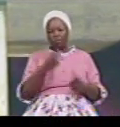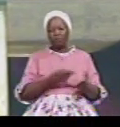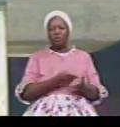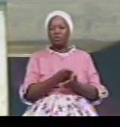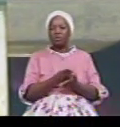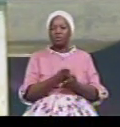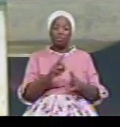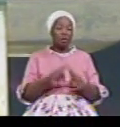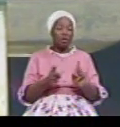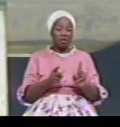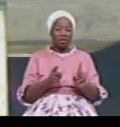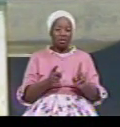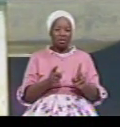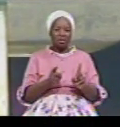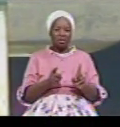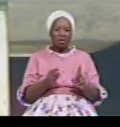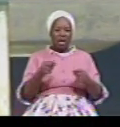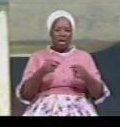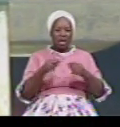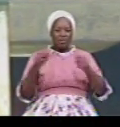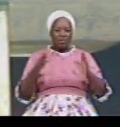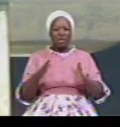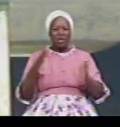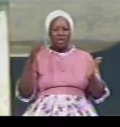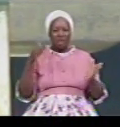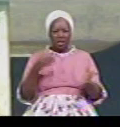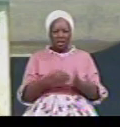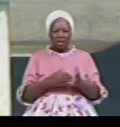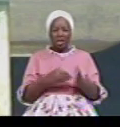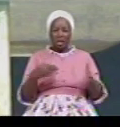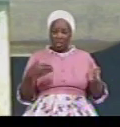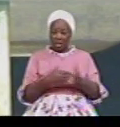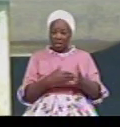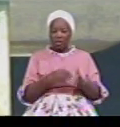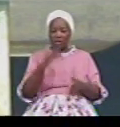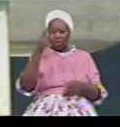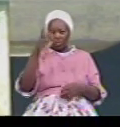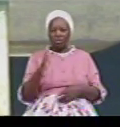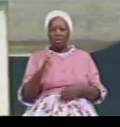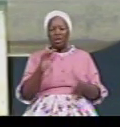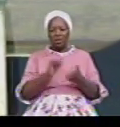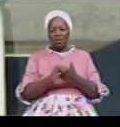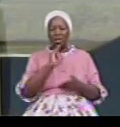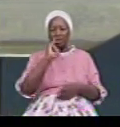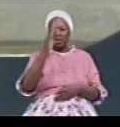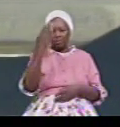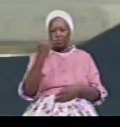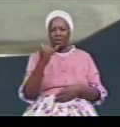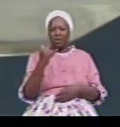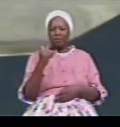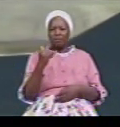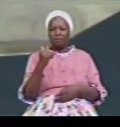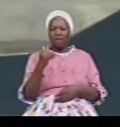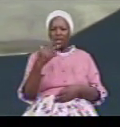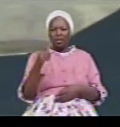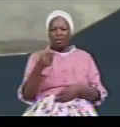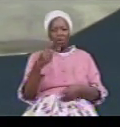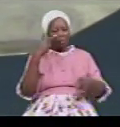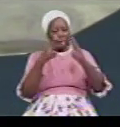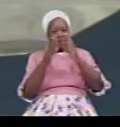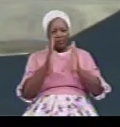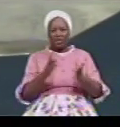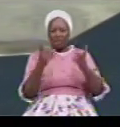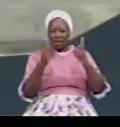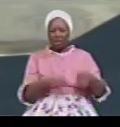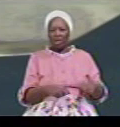but enmity against God. That's why the prophet came to